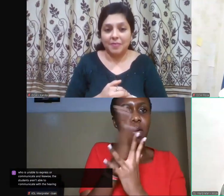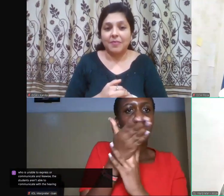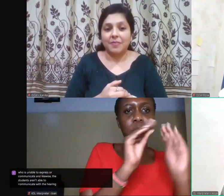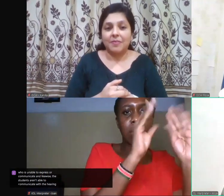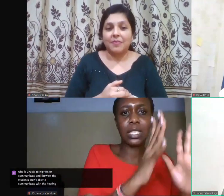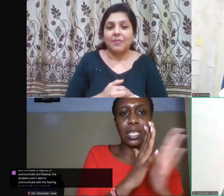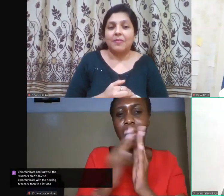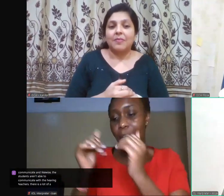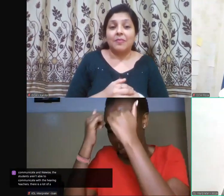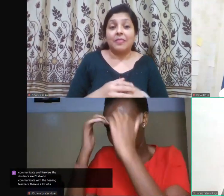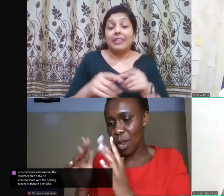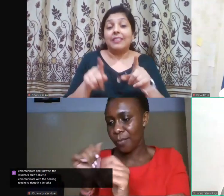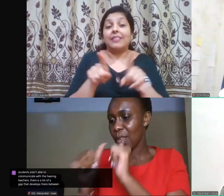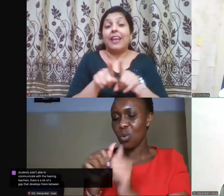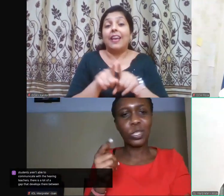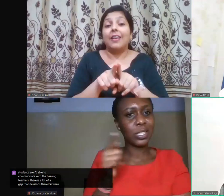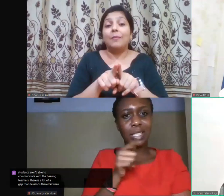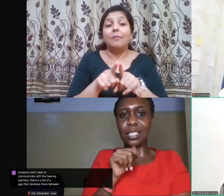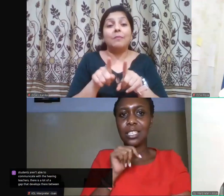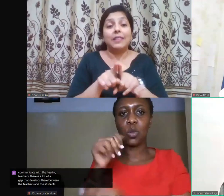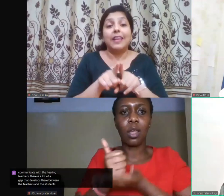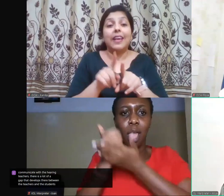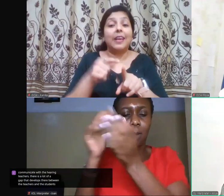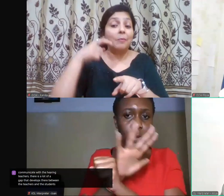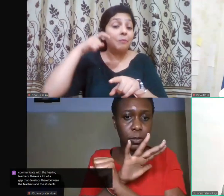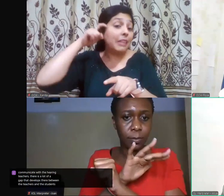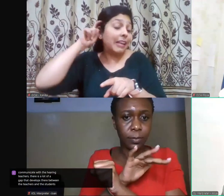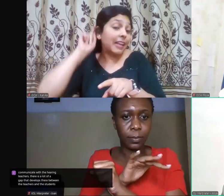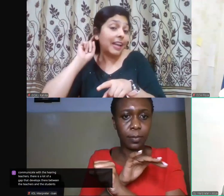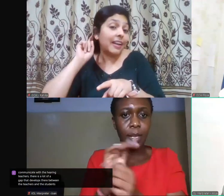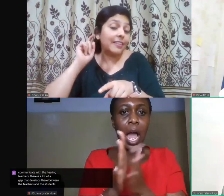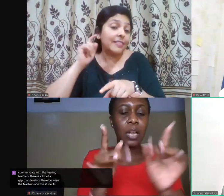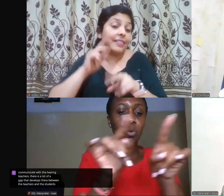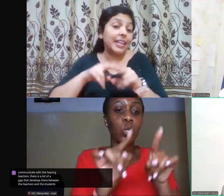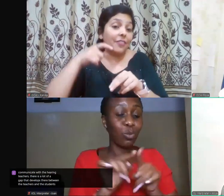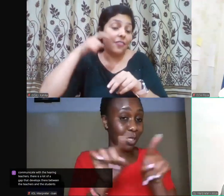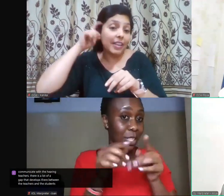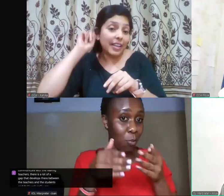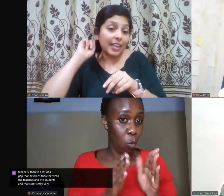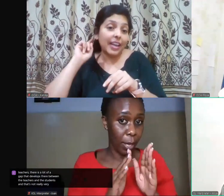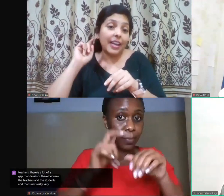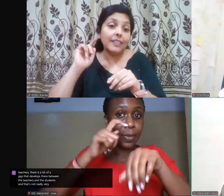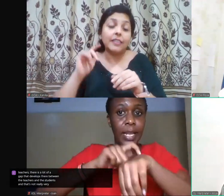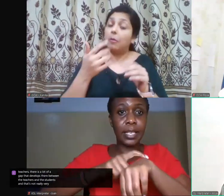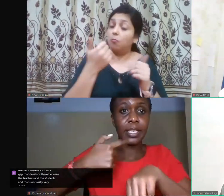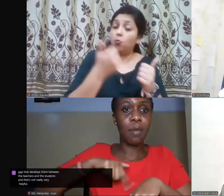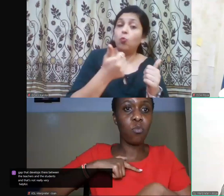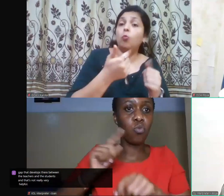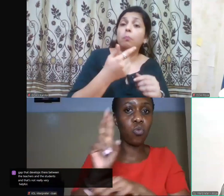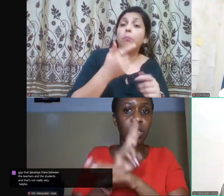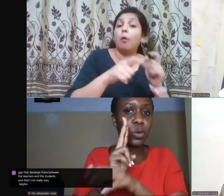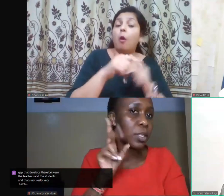and that's not really very helpful. In the same way, when we use hearing aids,